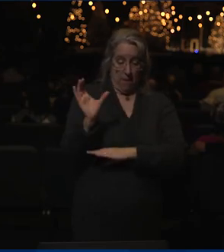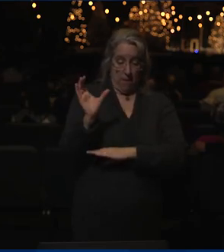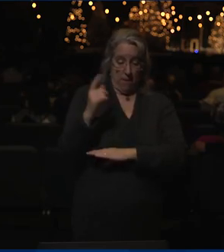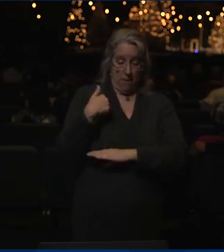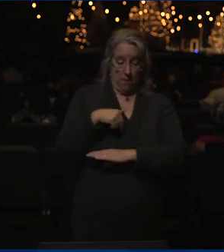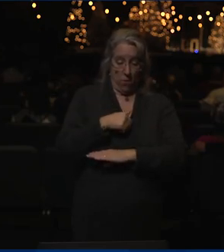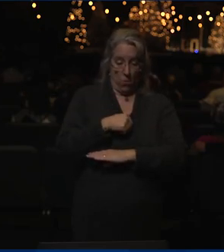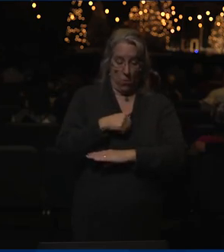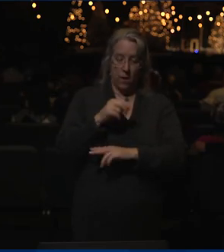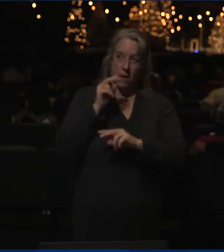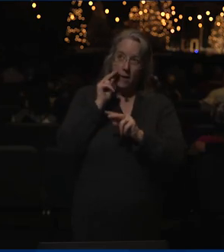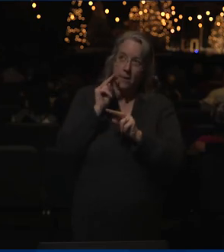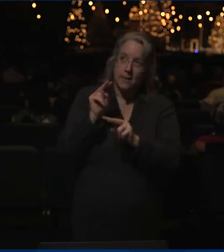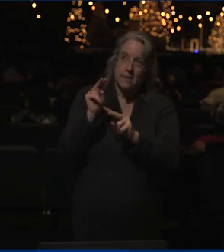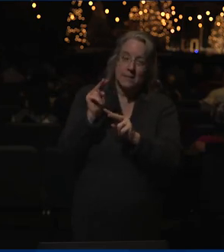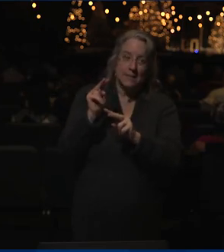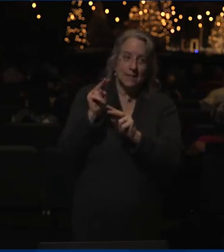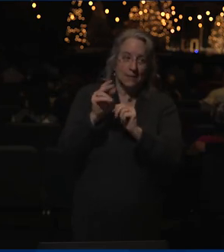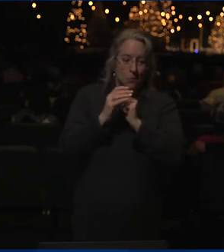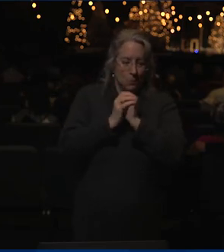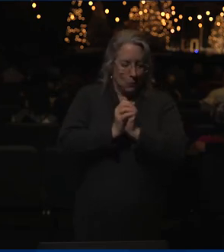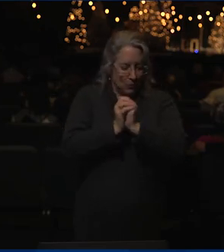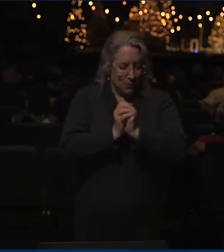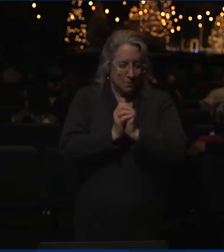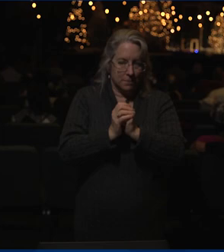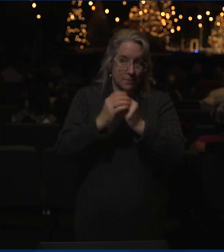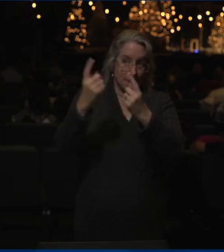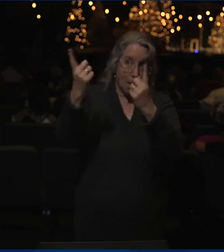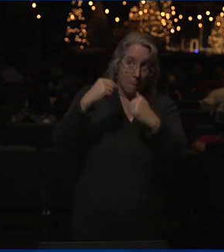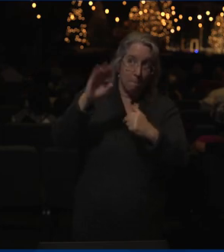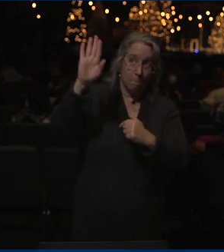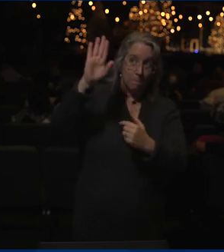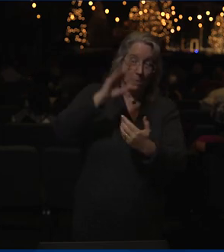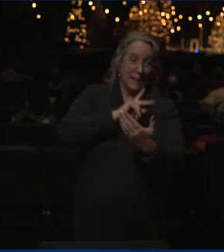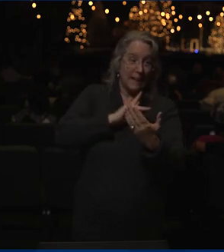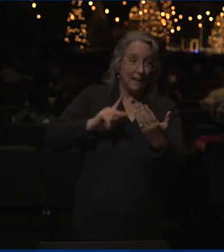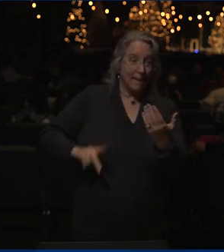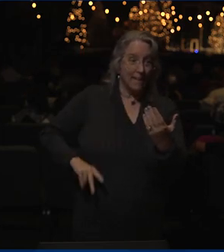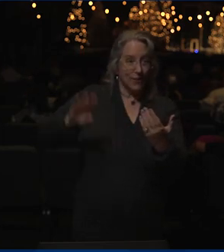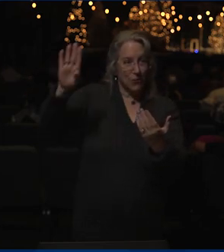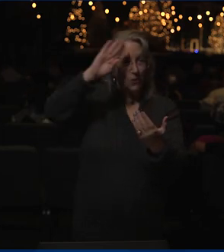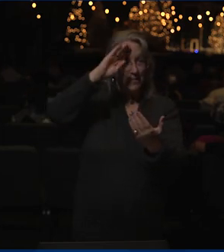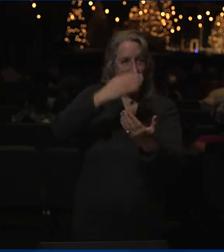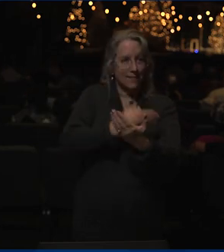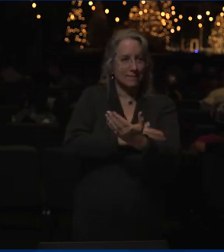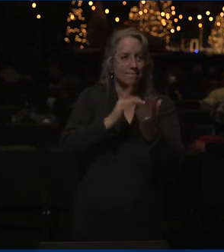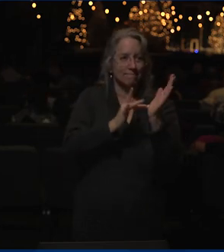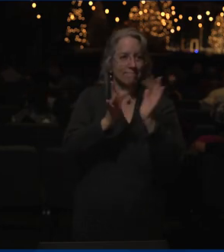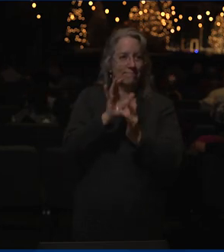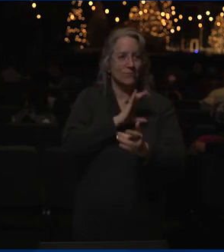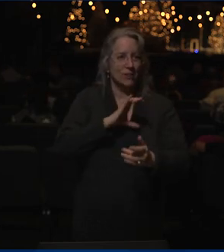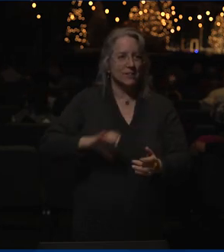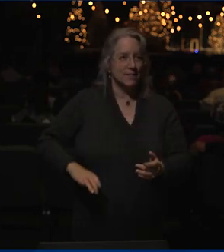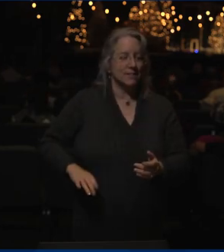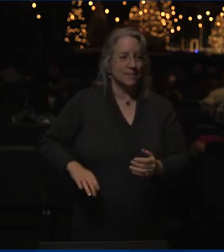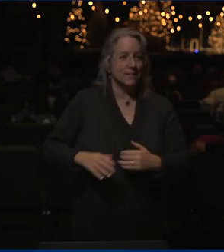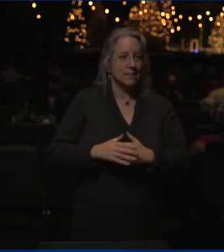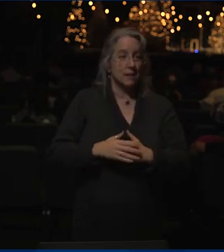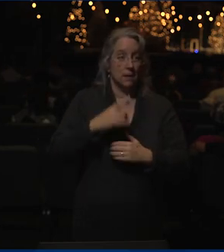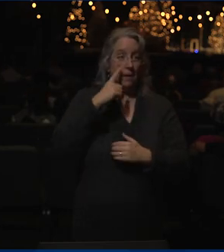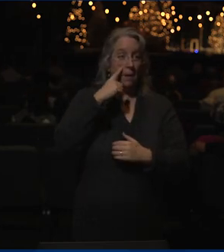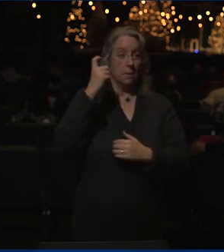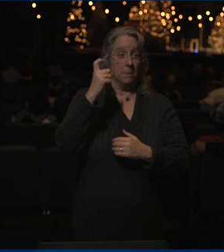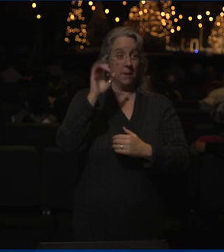worship the coming King, your son Jesus Christ. And so God, in light of that, would